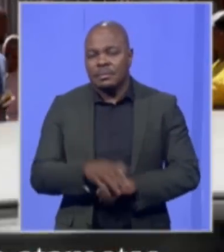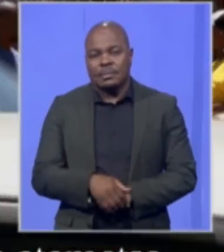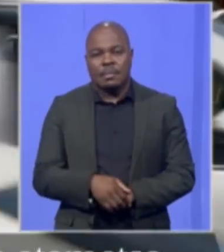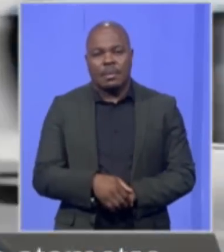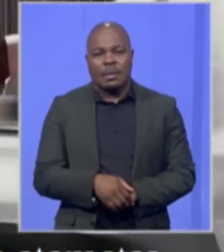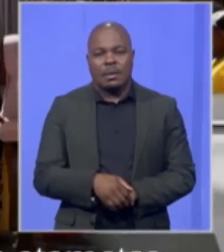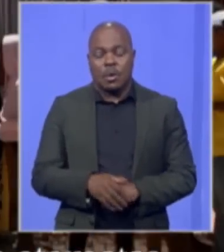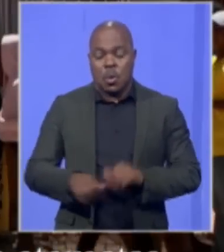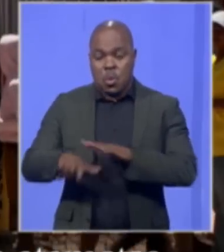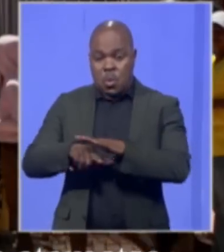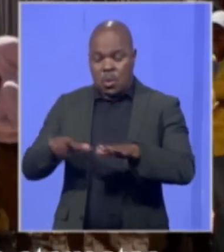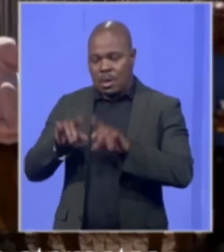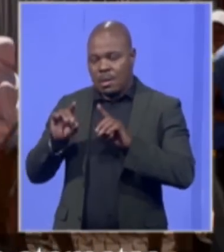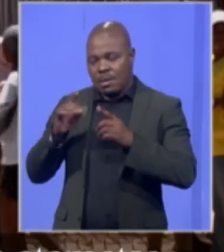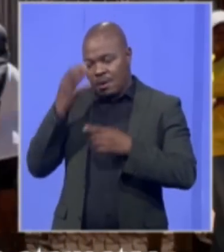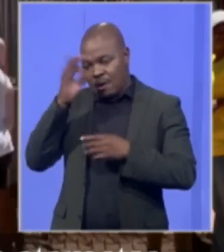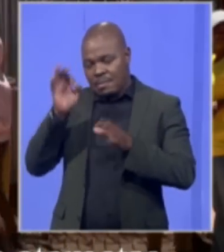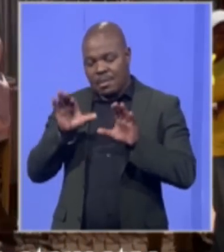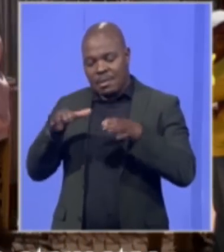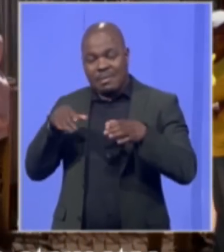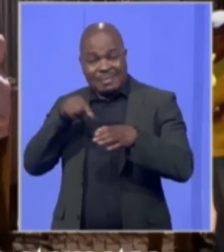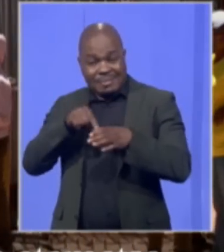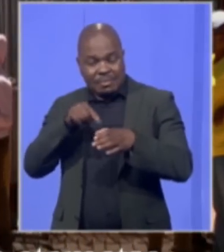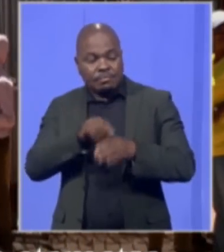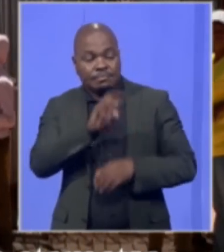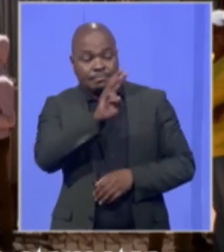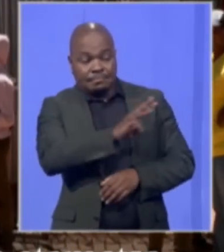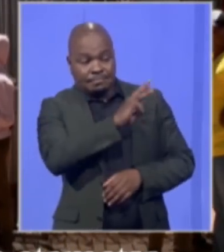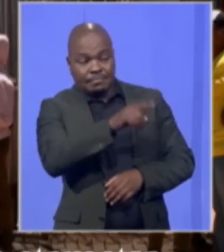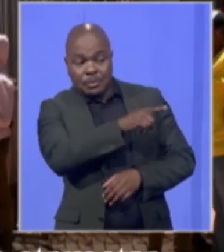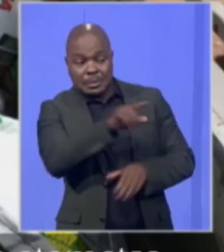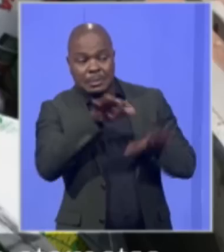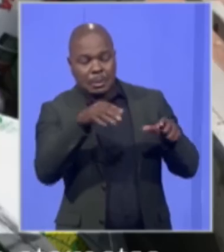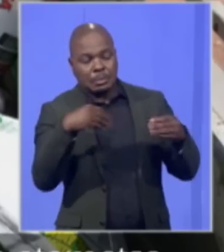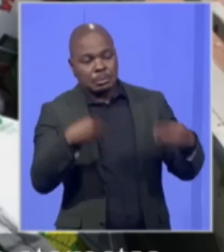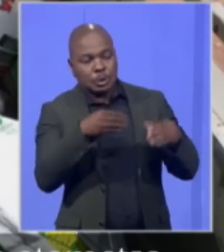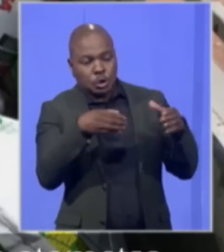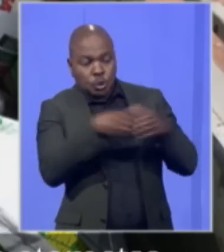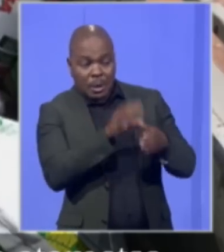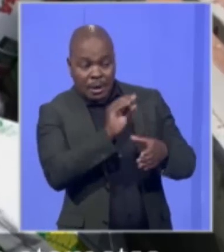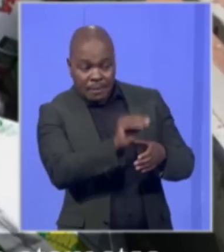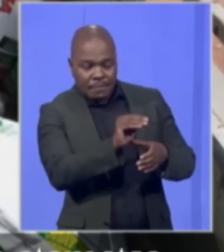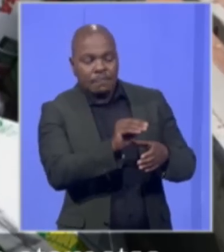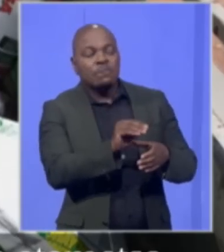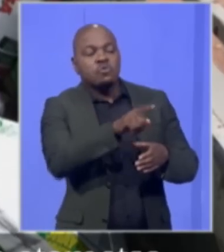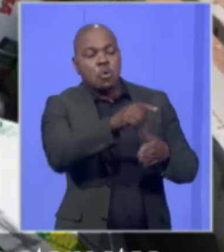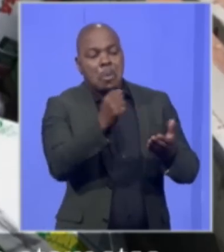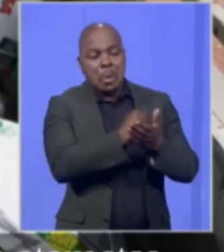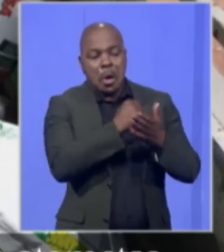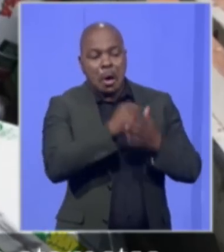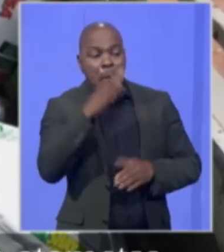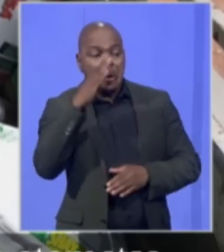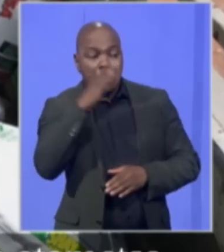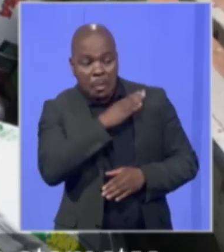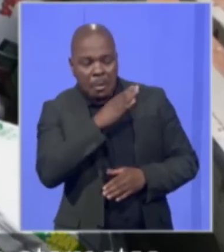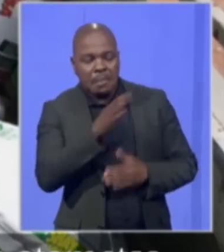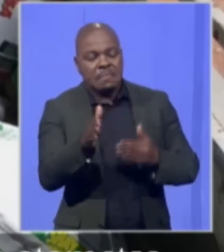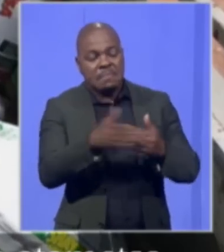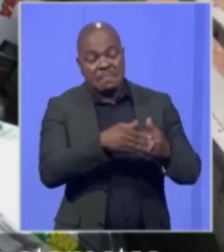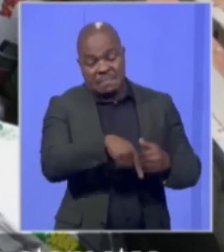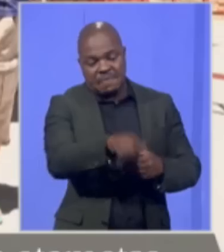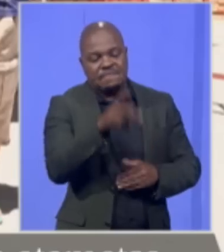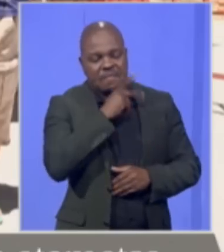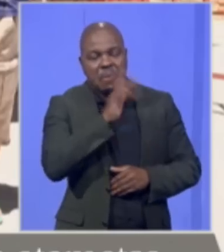Lefapha la makgotla a metse le ditaba tsa setso le hlokomedisa beng ba dispaza hore dikgwebo tse sa ngodiswang di tla kwalwa ka